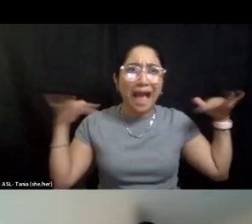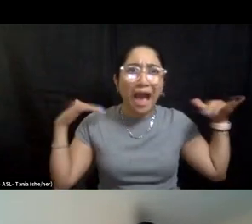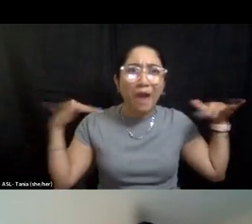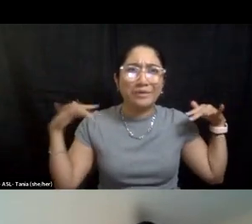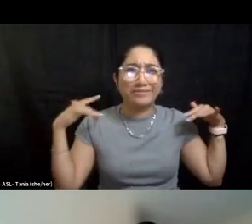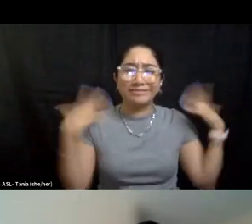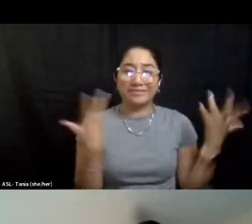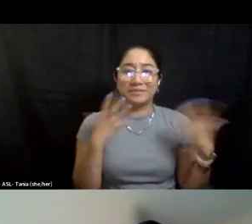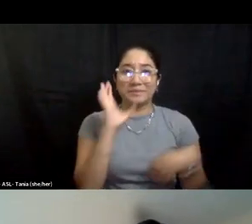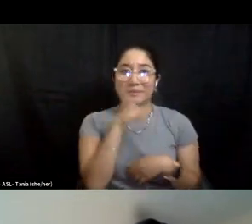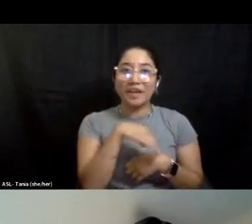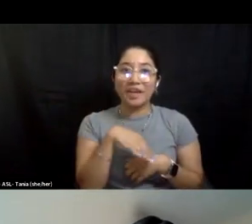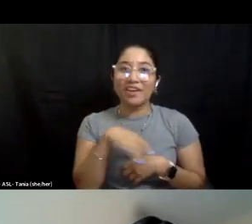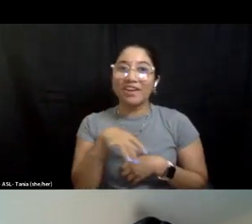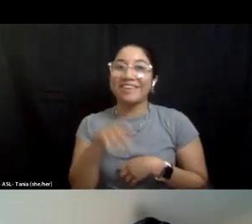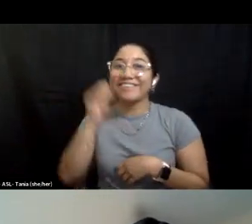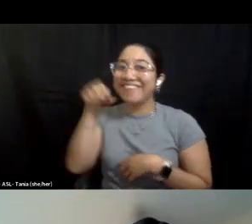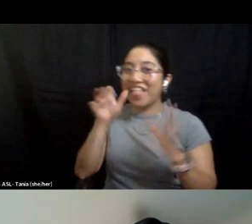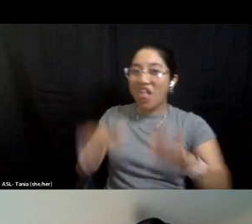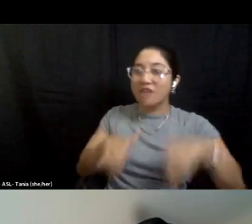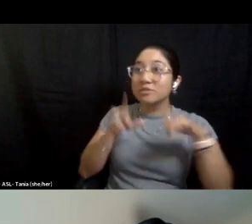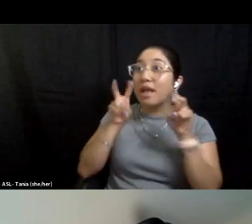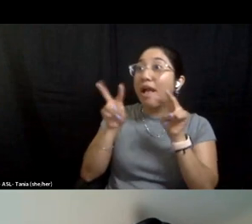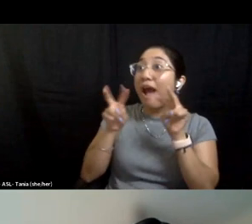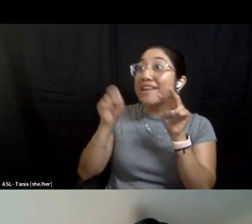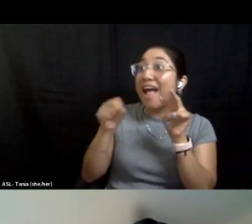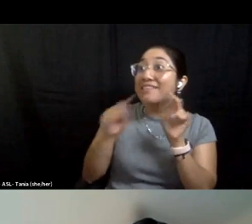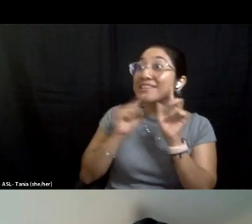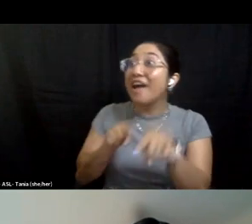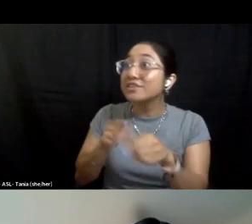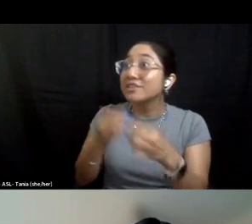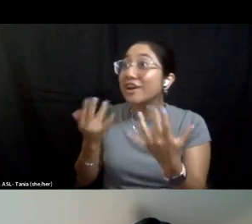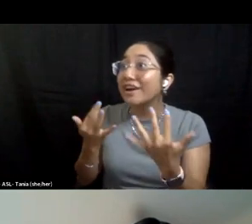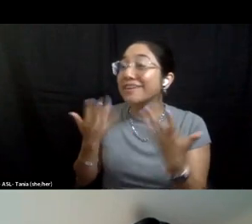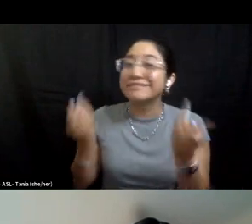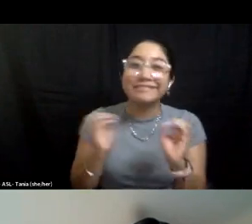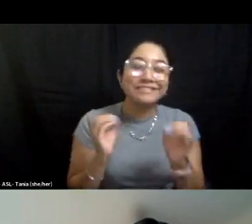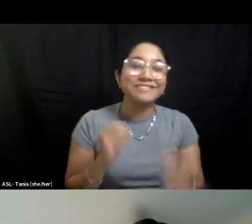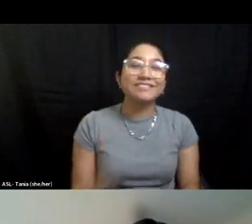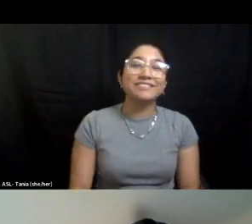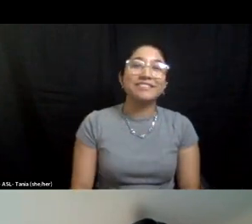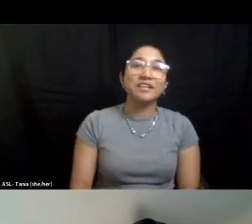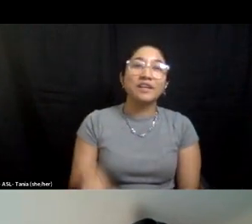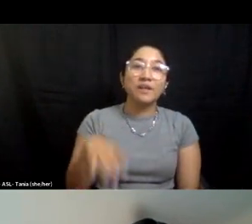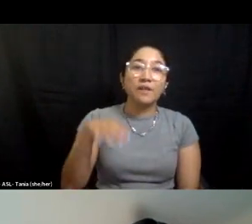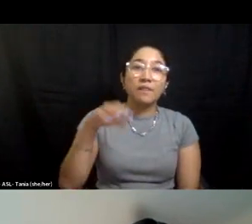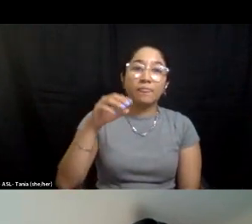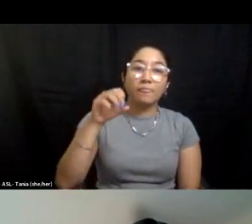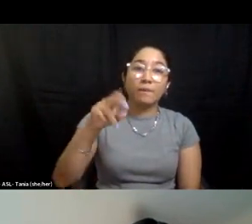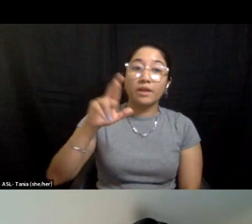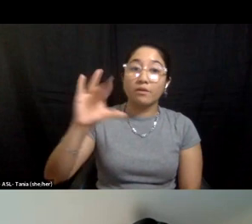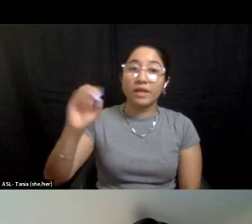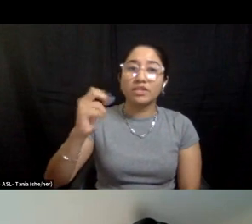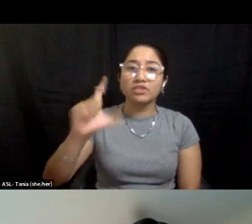yes. And all of a sudden, it's okay. You're back. Yes. Hi. So what inspired you to write